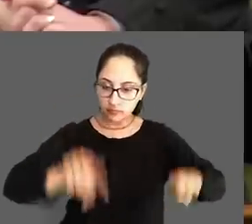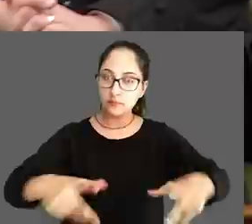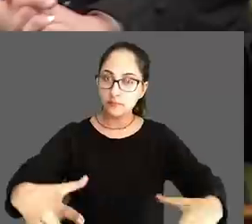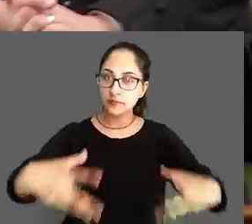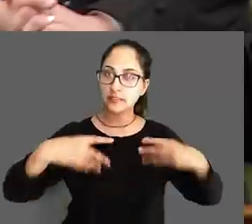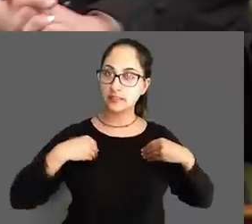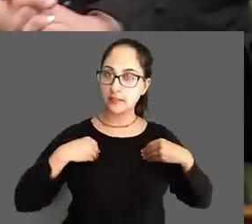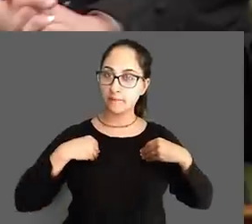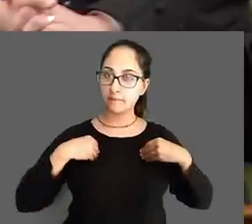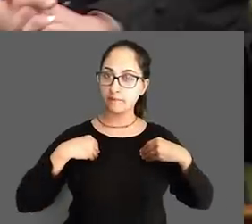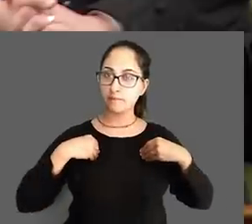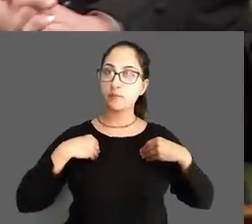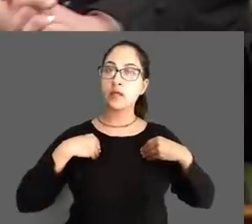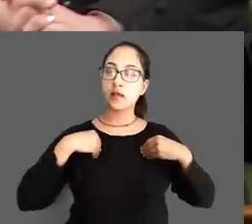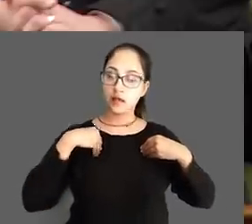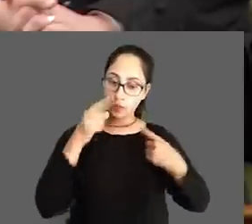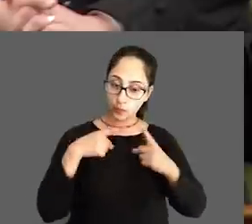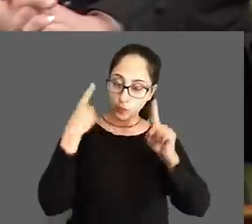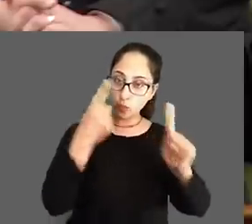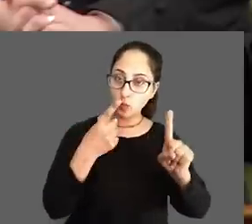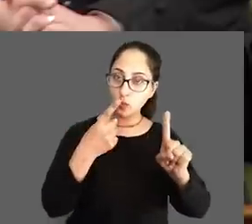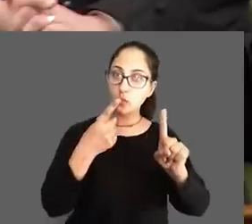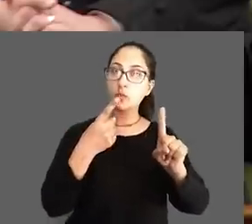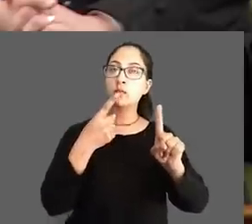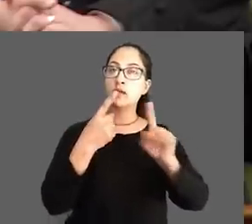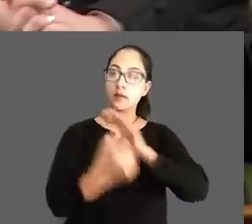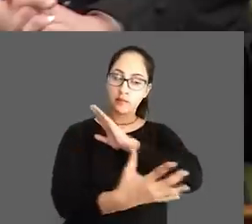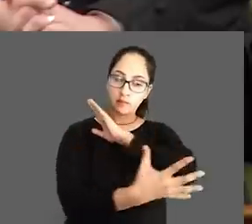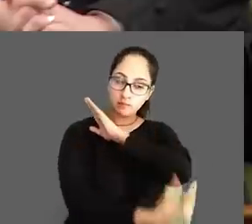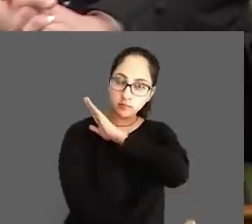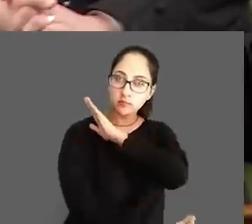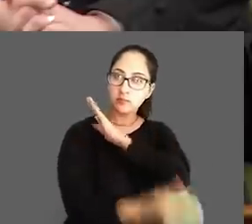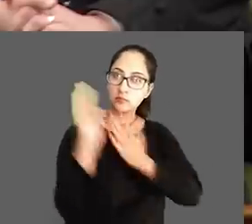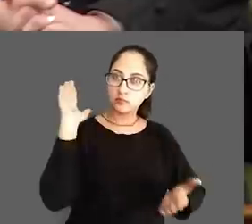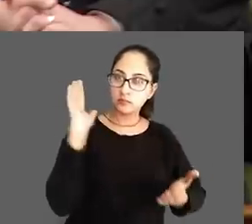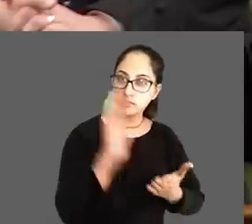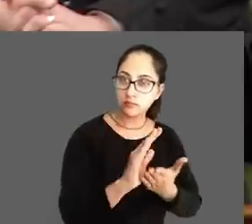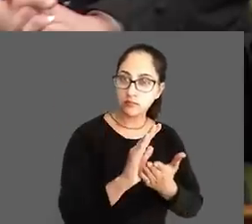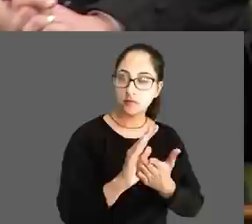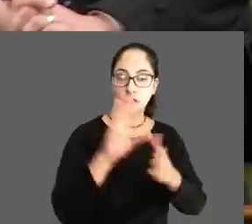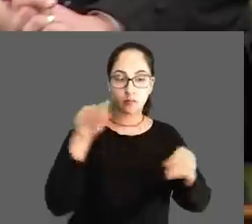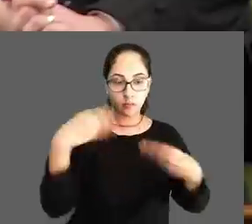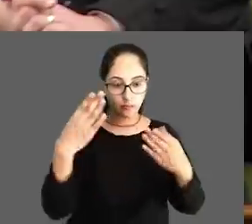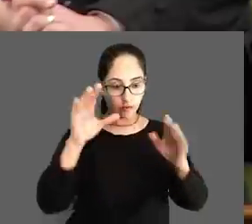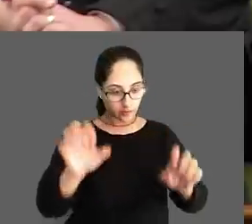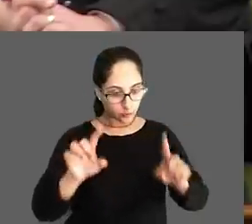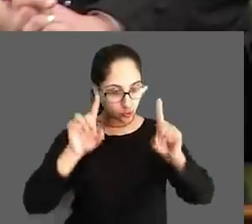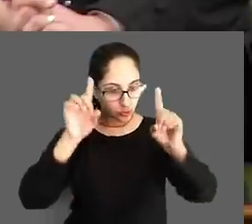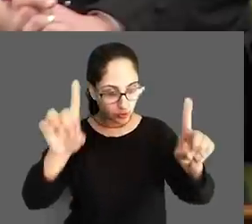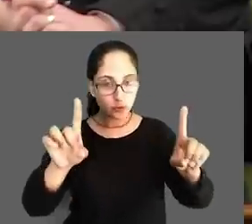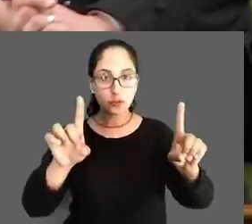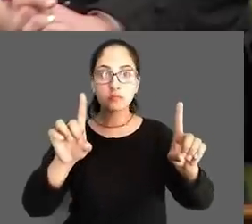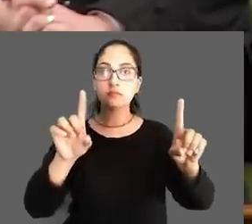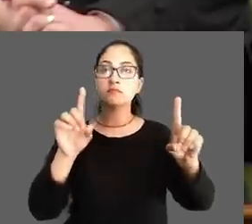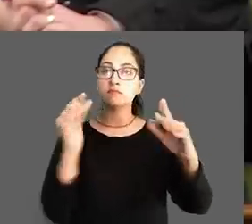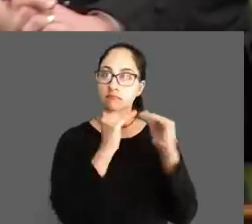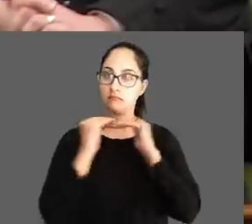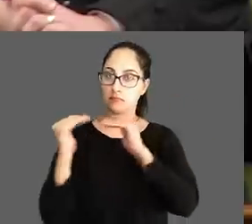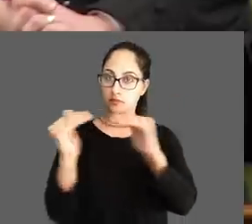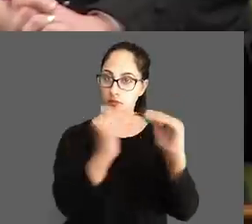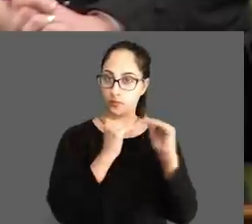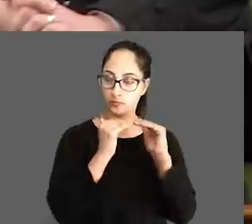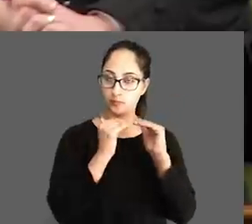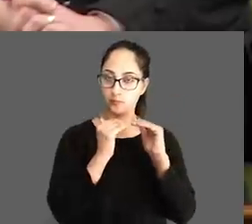to education, and social peace in a pluralist environment. The AKDN's